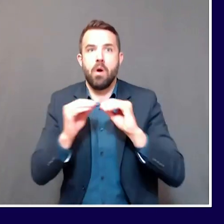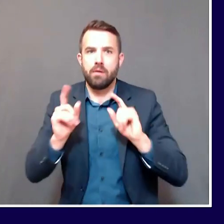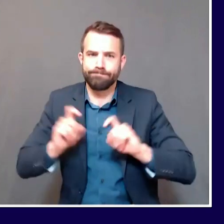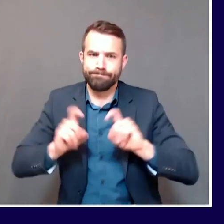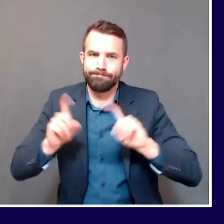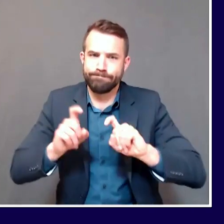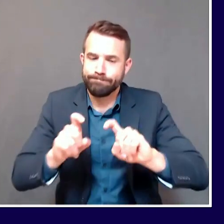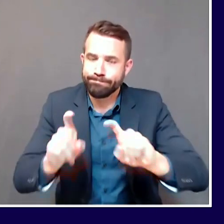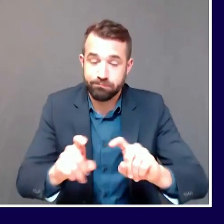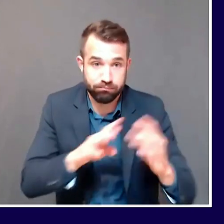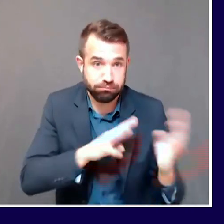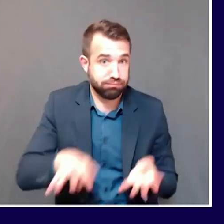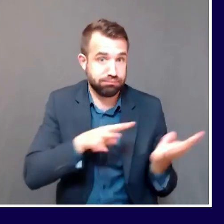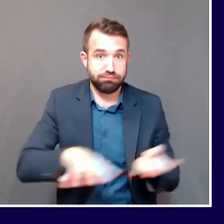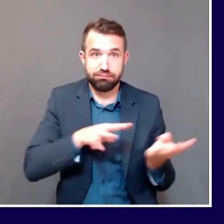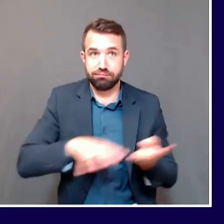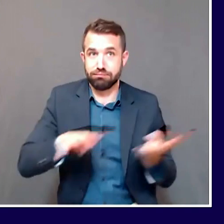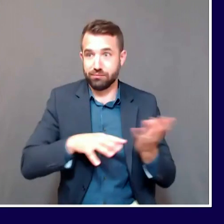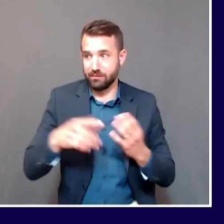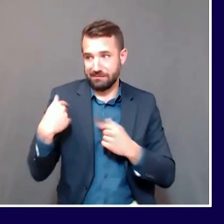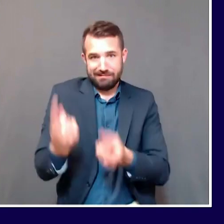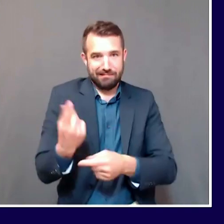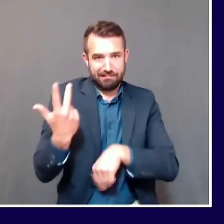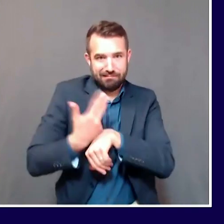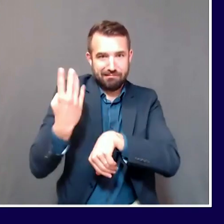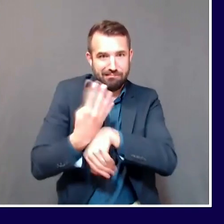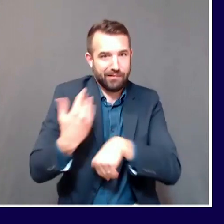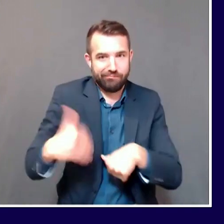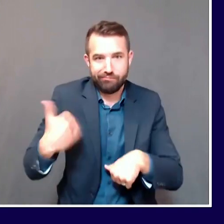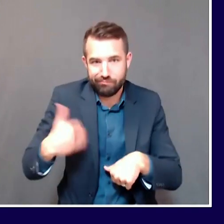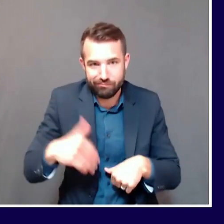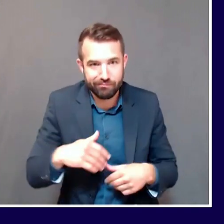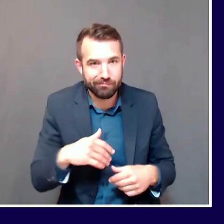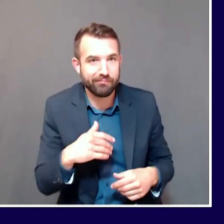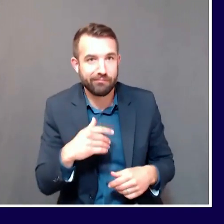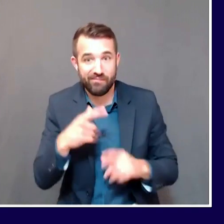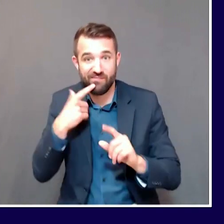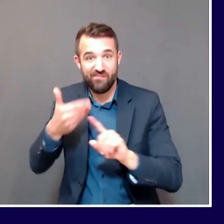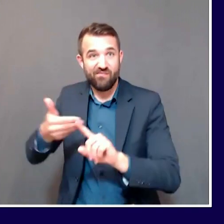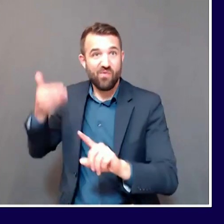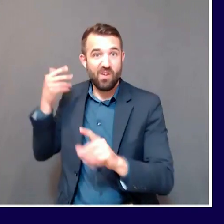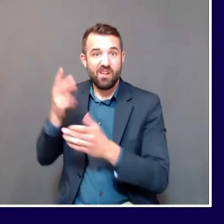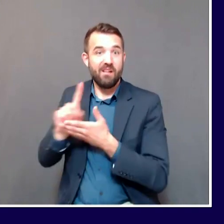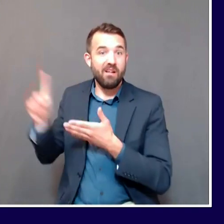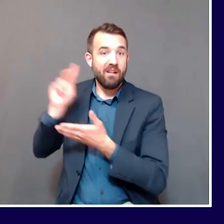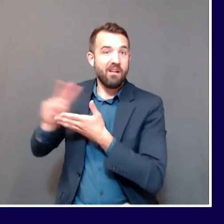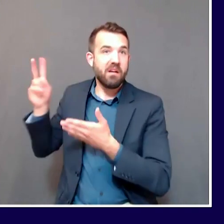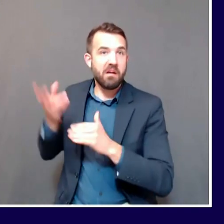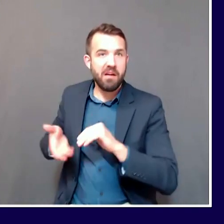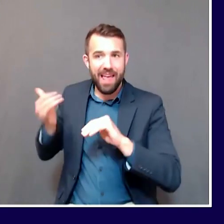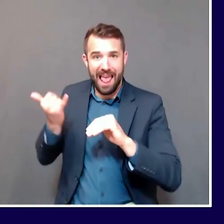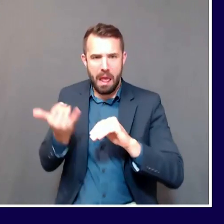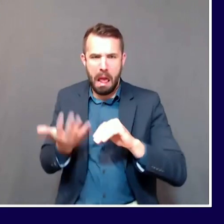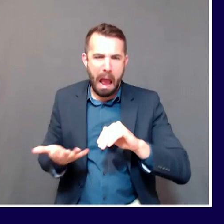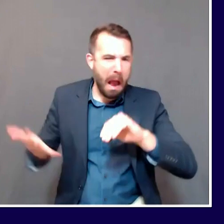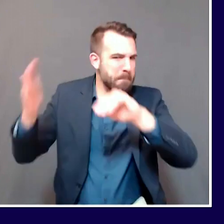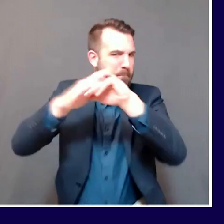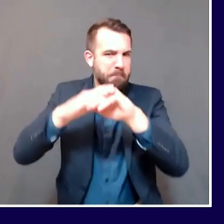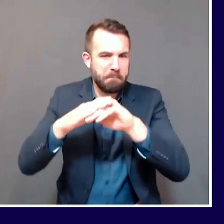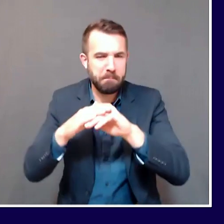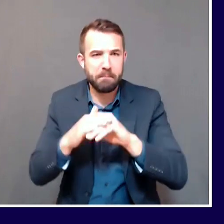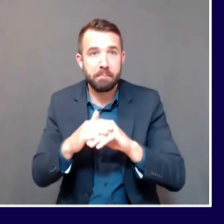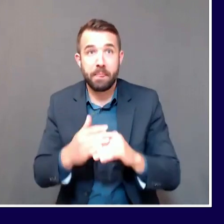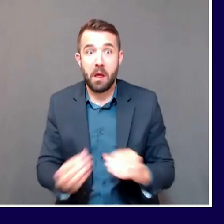several days, to say nothing of the past several weeks in Maine. And cumulatively, for all the tests that have been done in